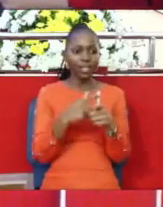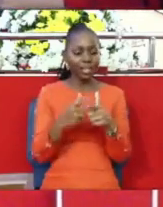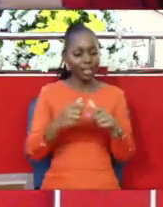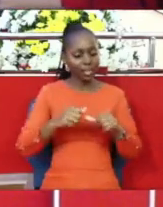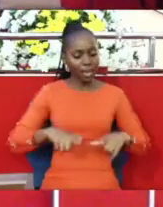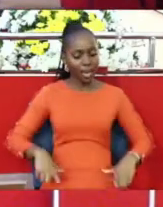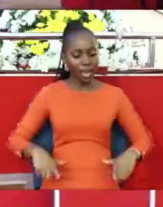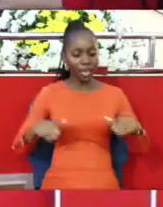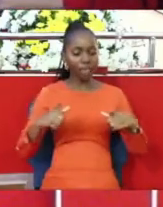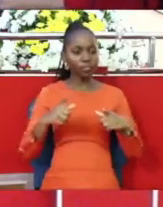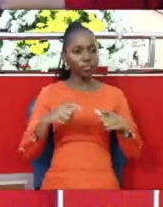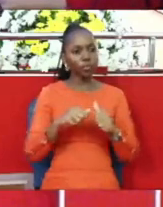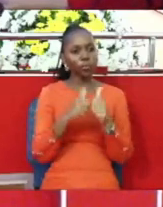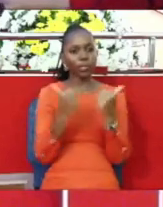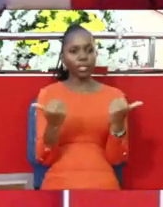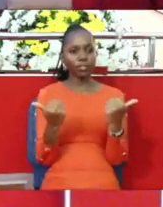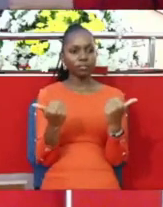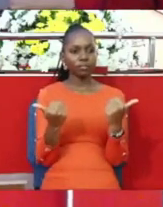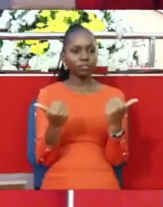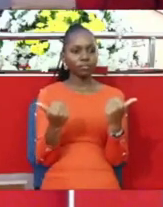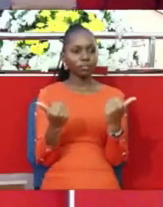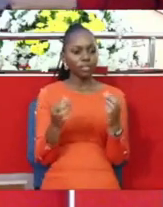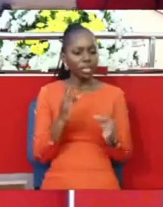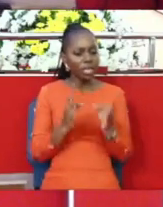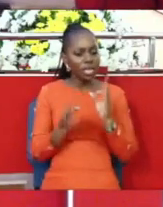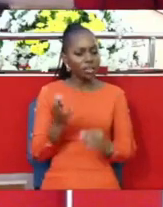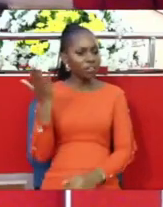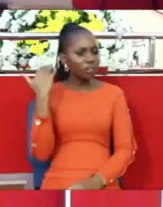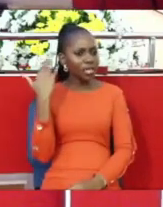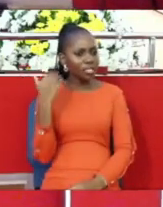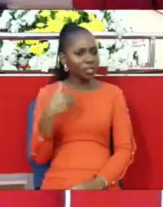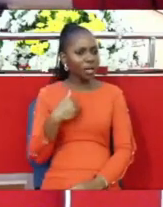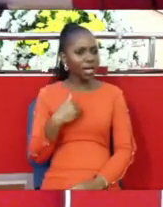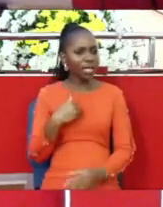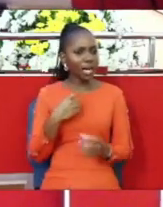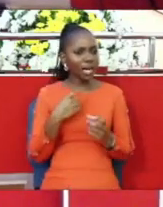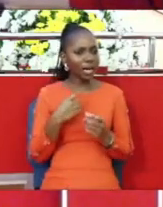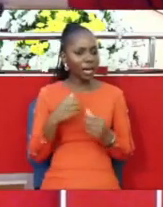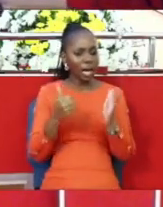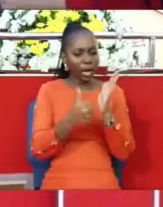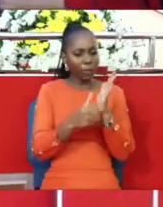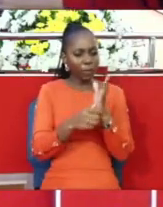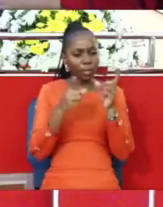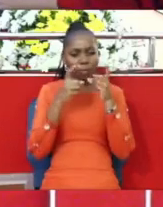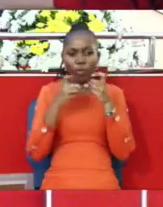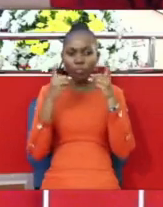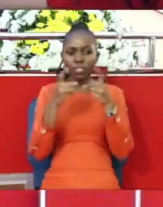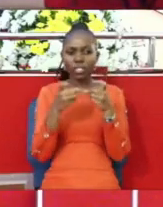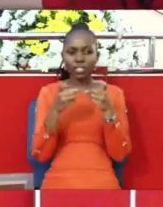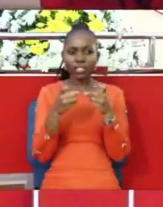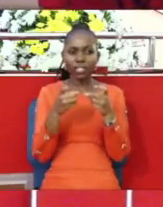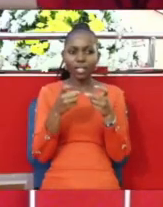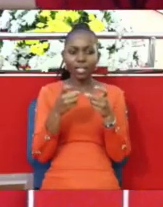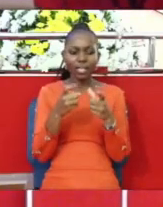ikikusumbua. Mhm. Inakusumbua hata sasa. If that sin is still troubling you. You have not been elevated. Basi haujainuliwa. You need to tell